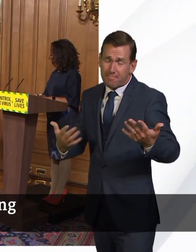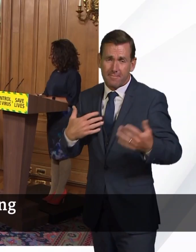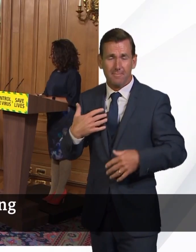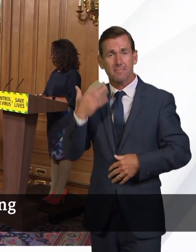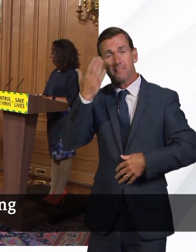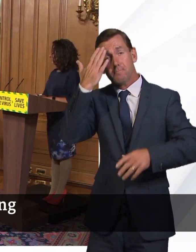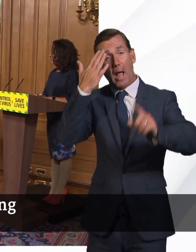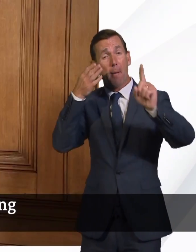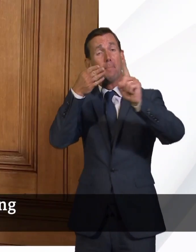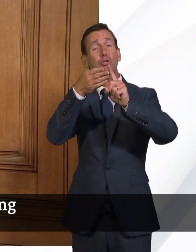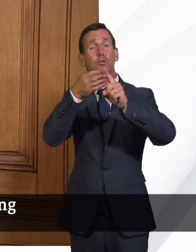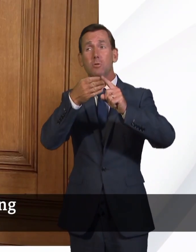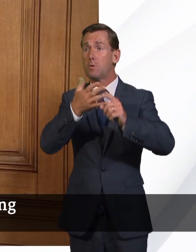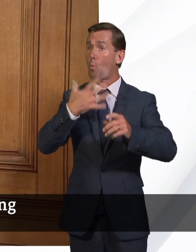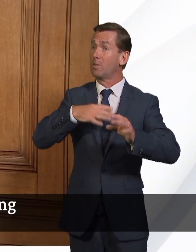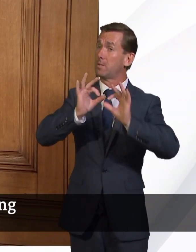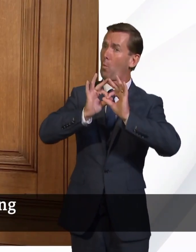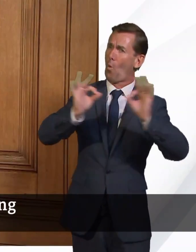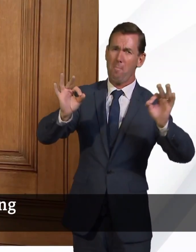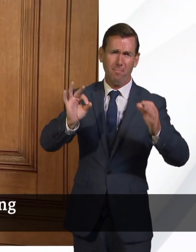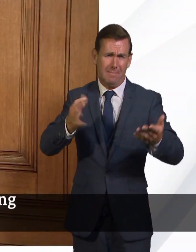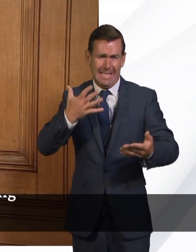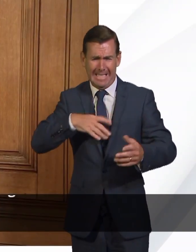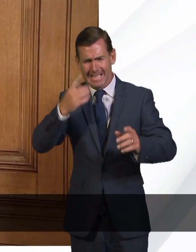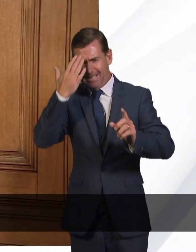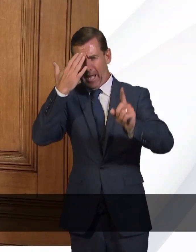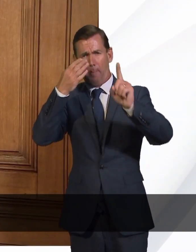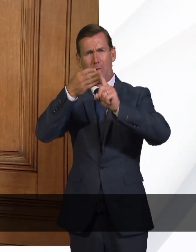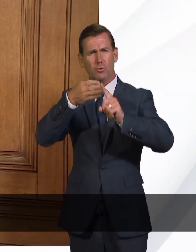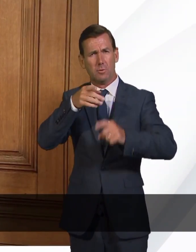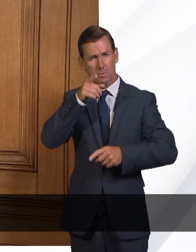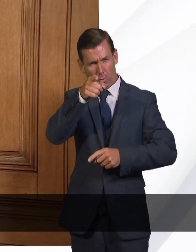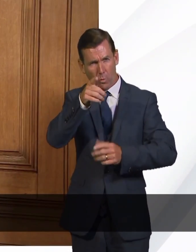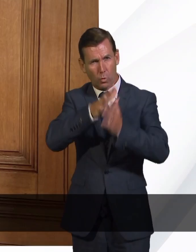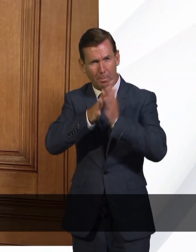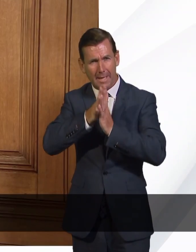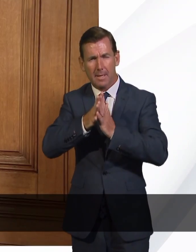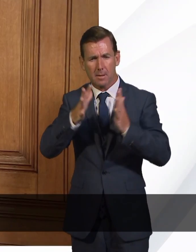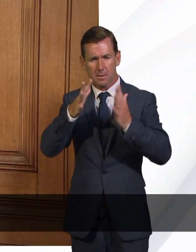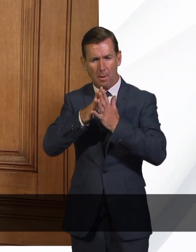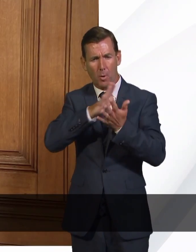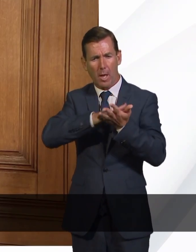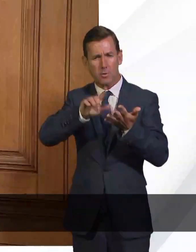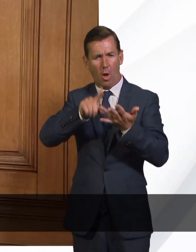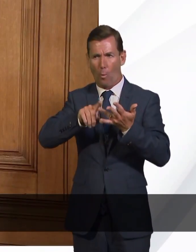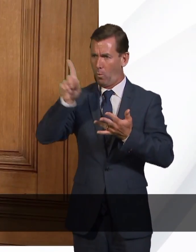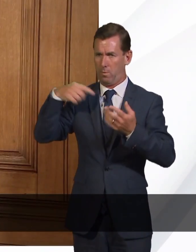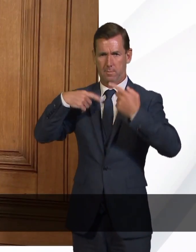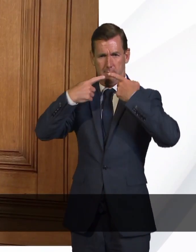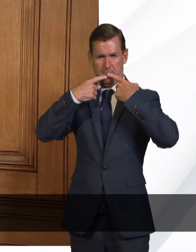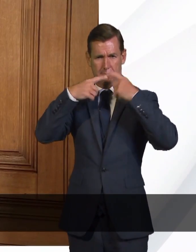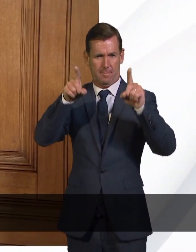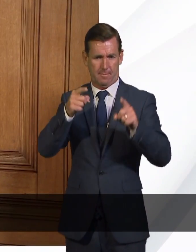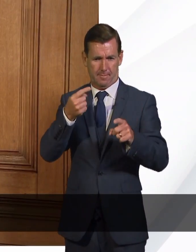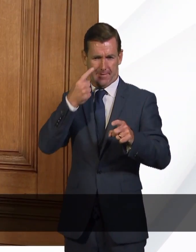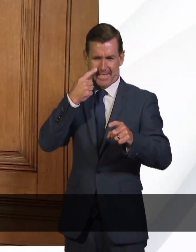as COVID, we want to be ambitious. You may be referring to the WHO announcement over the last few days,